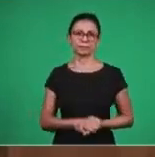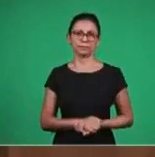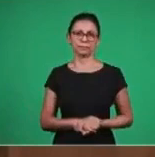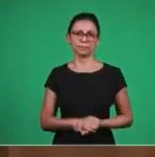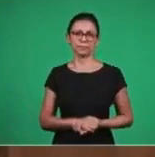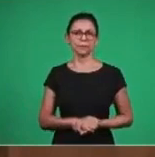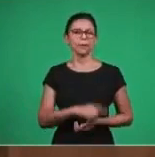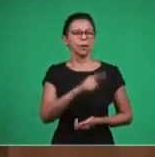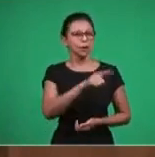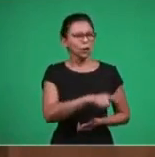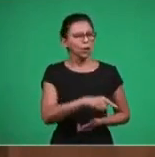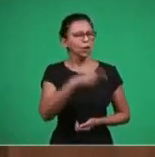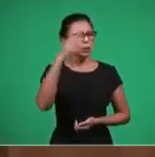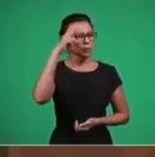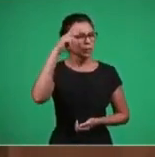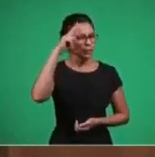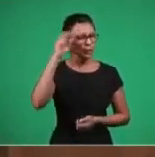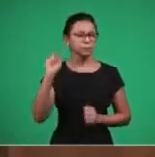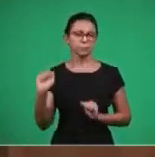spoke about before,